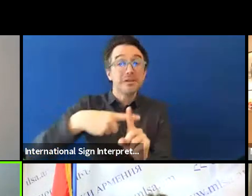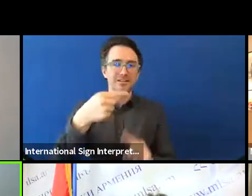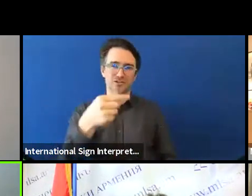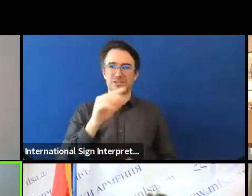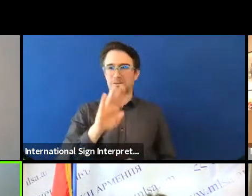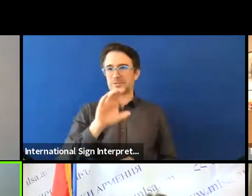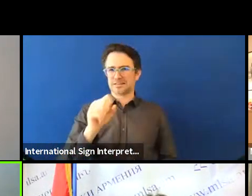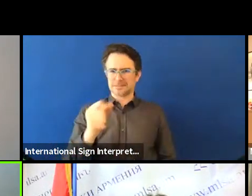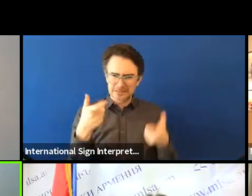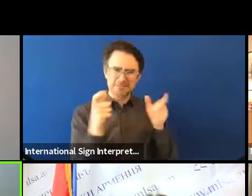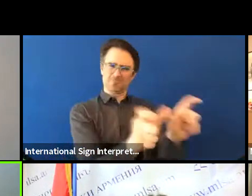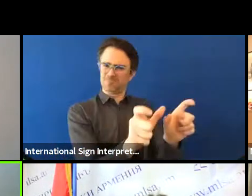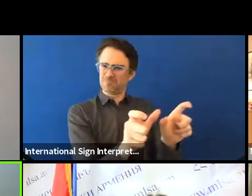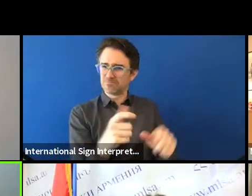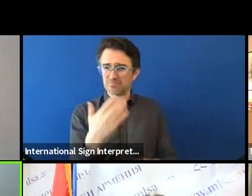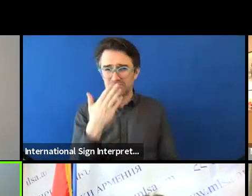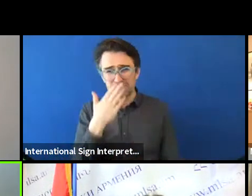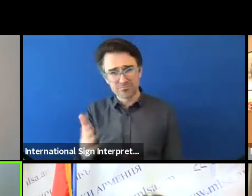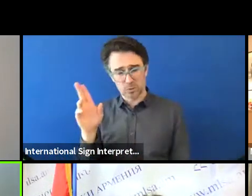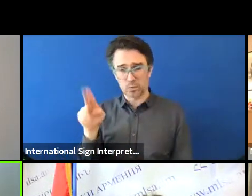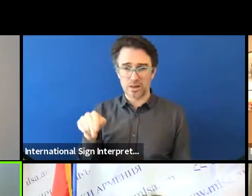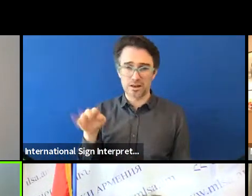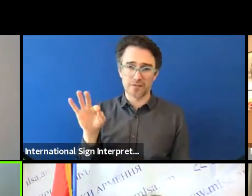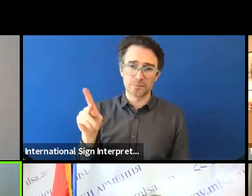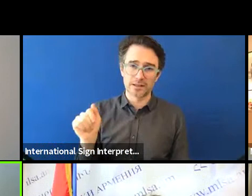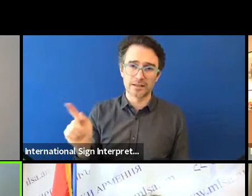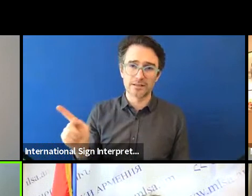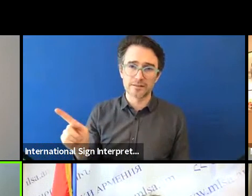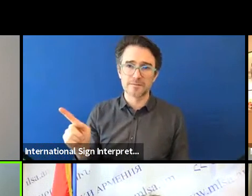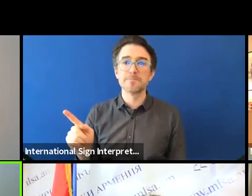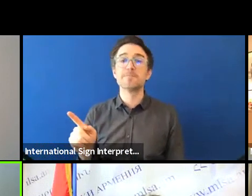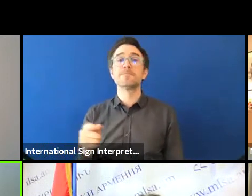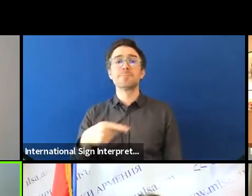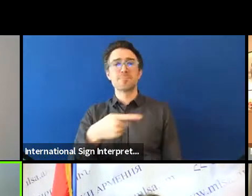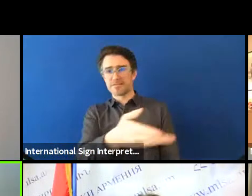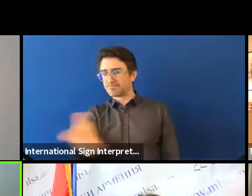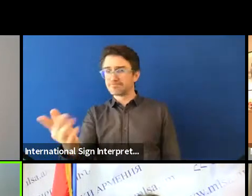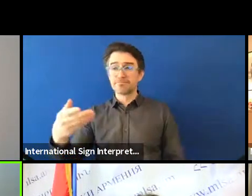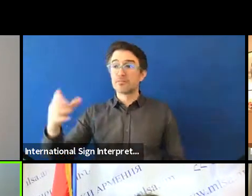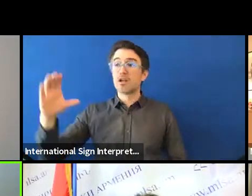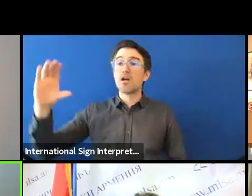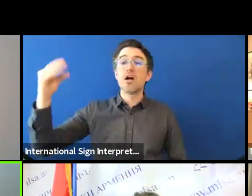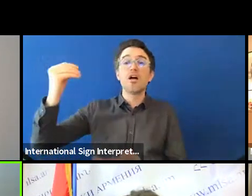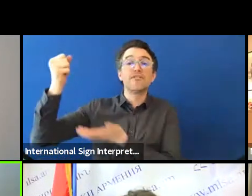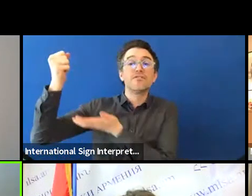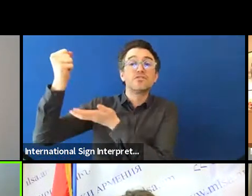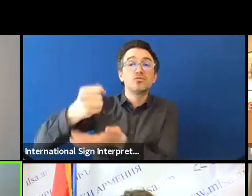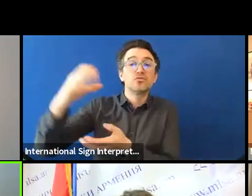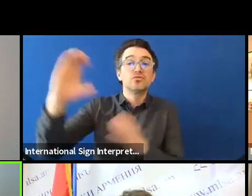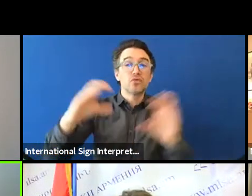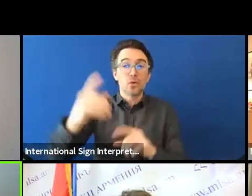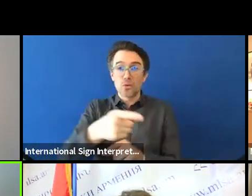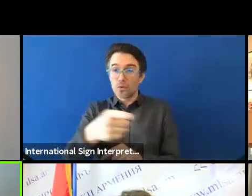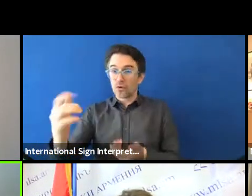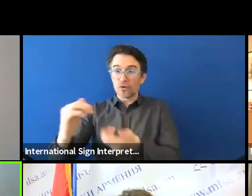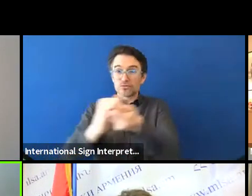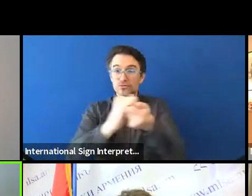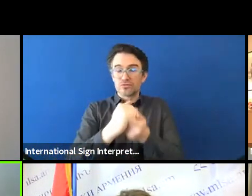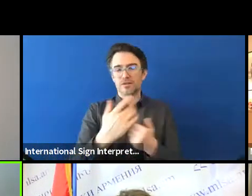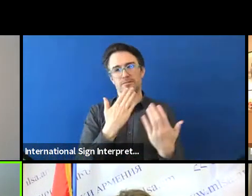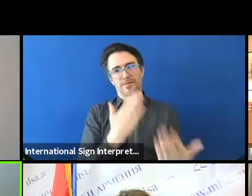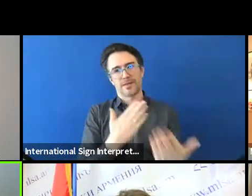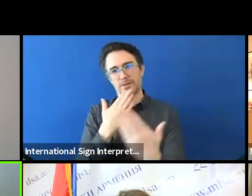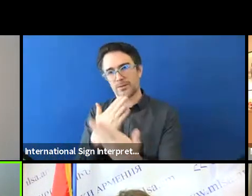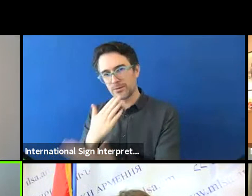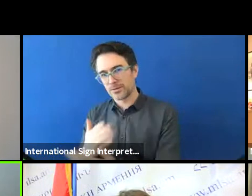donors to mobilize for this cause, which unfortunately still ravages too many countries and